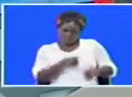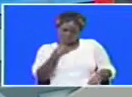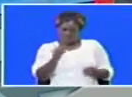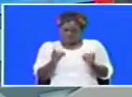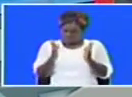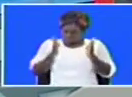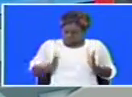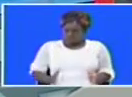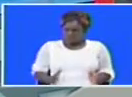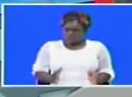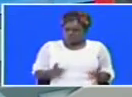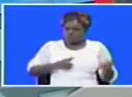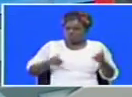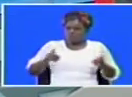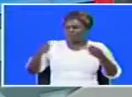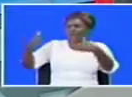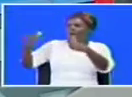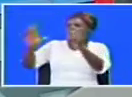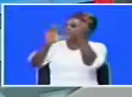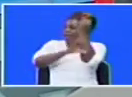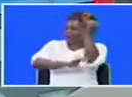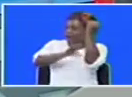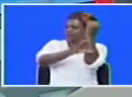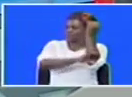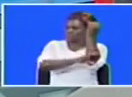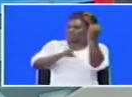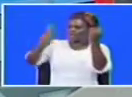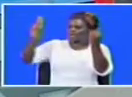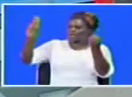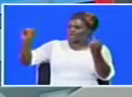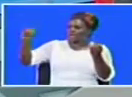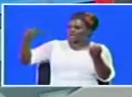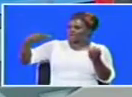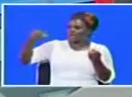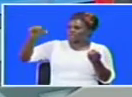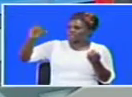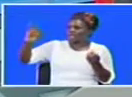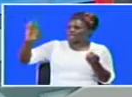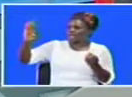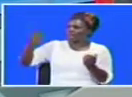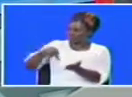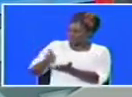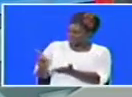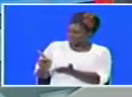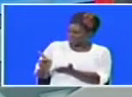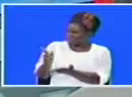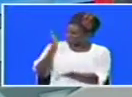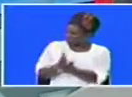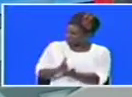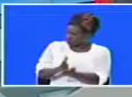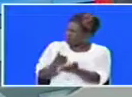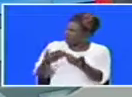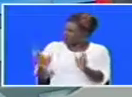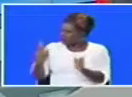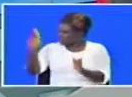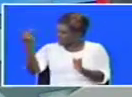if this person was to travel out of the country, then NHIF would actually take care of the foreign treatment package. What does that involve? Is it